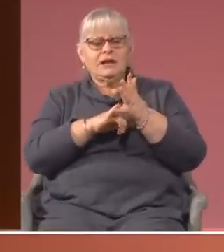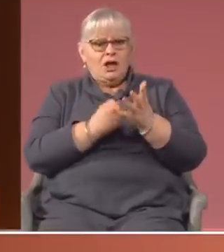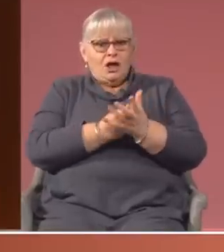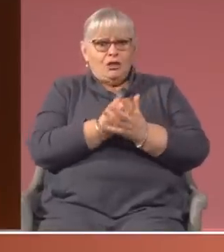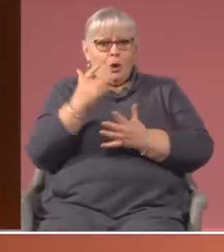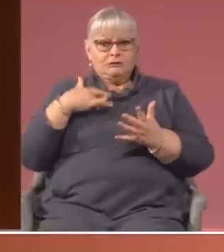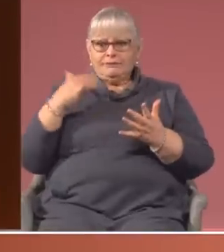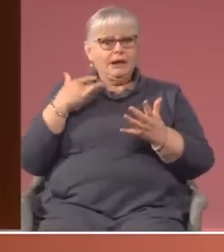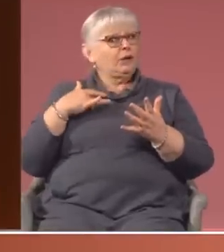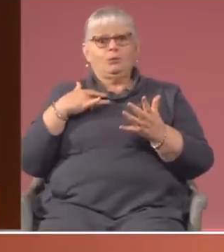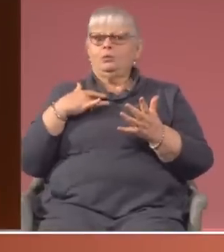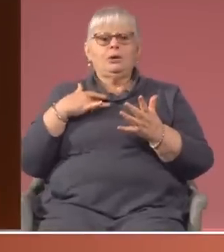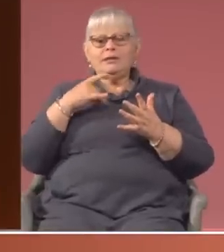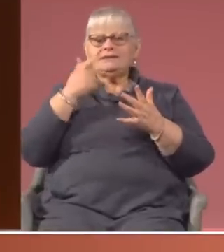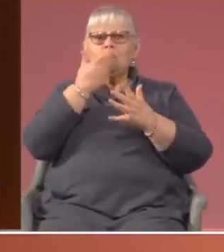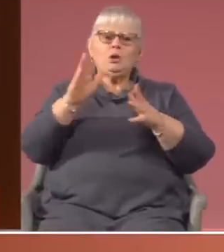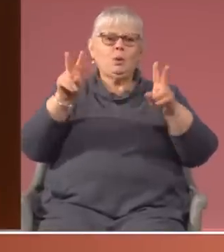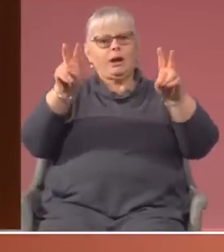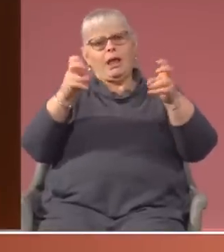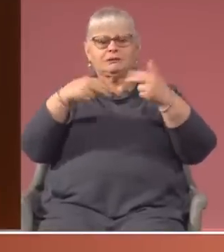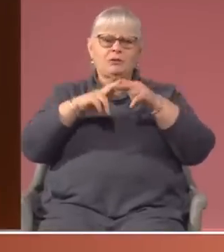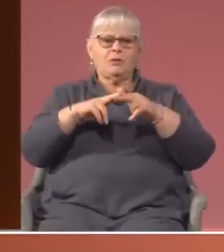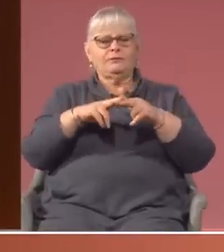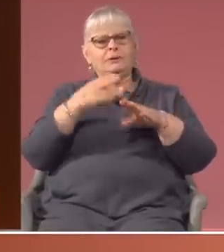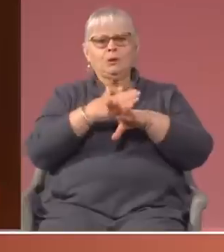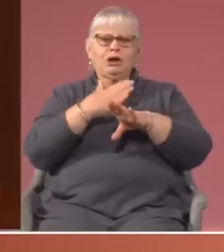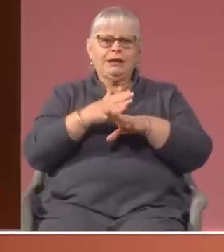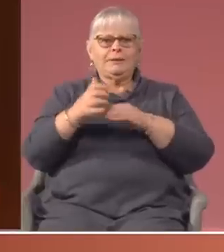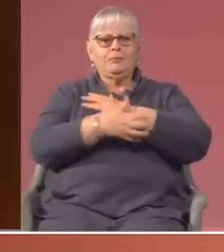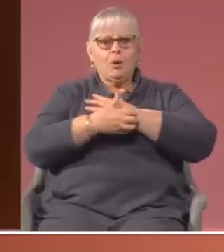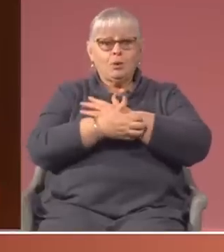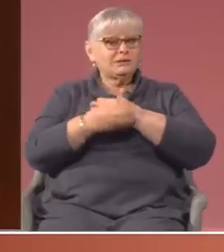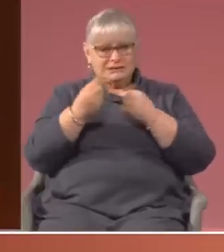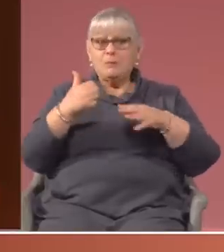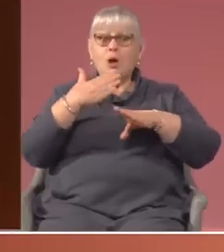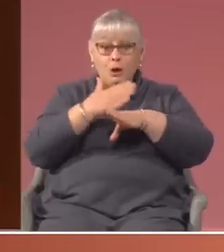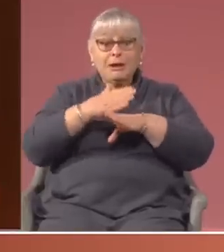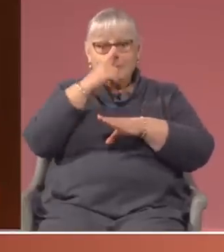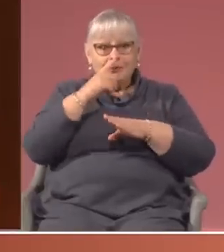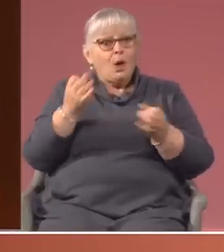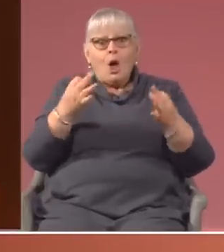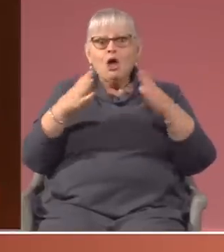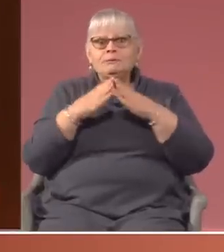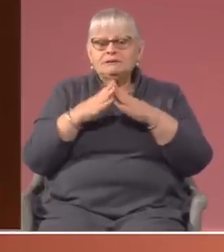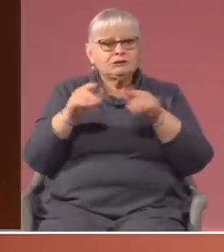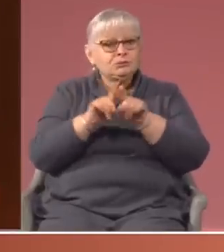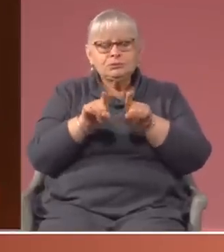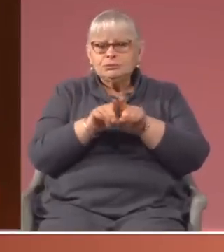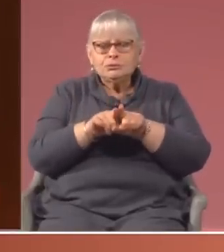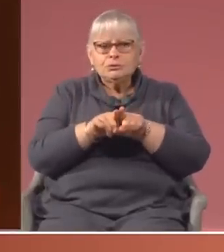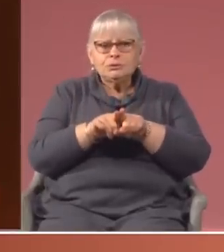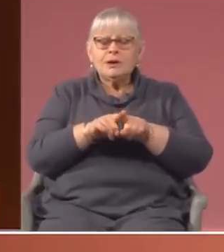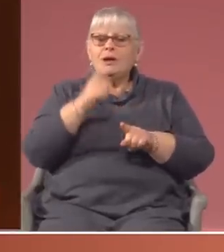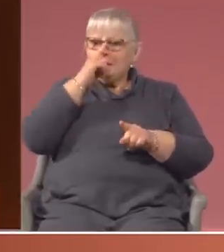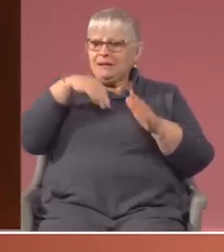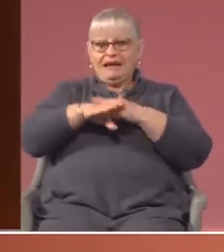creating a new class of working poor, and in some cases working homeless in our suburbs. People in our